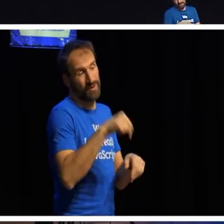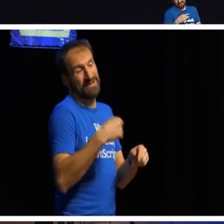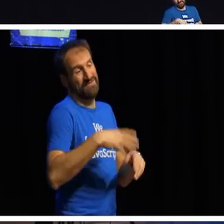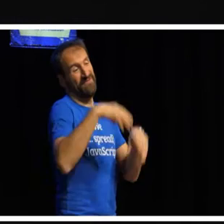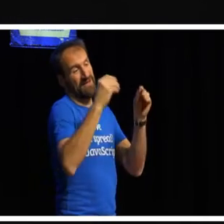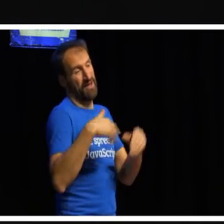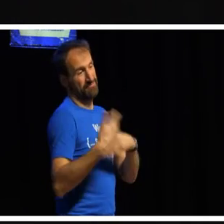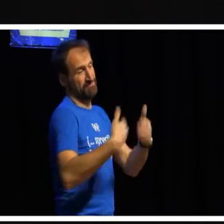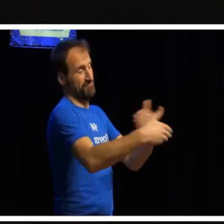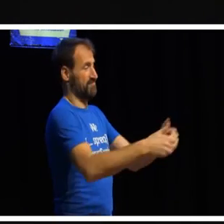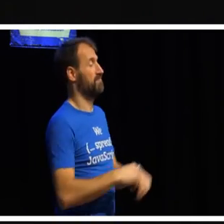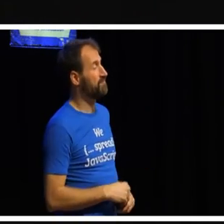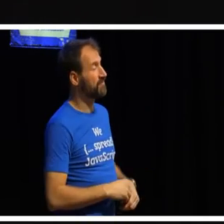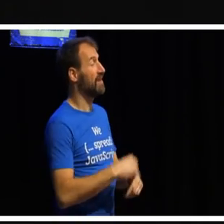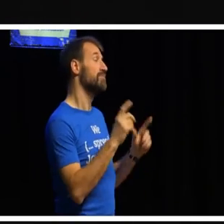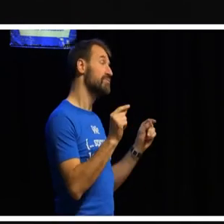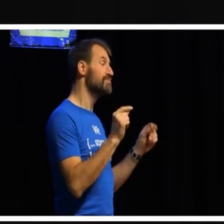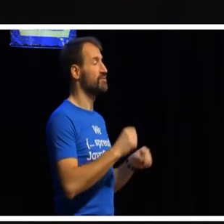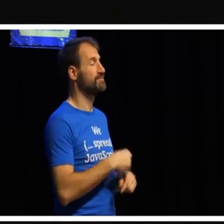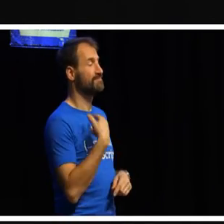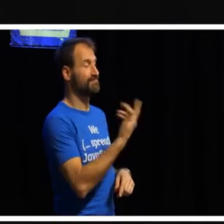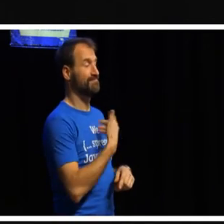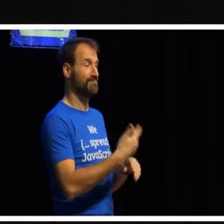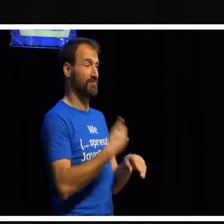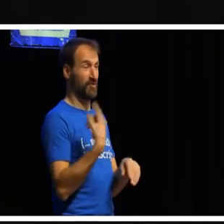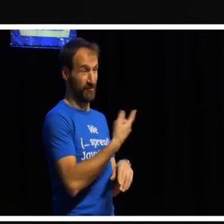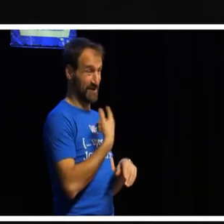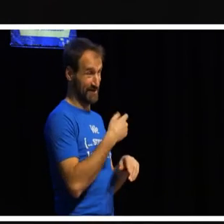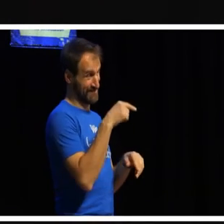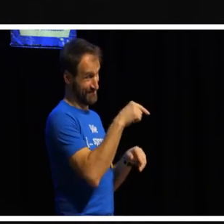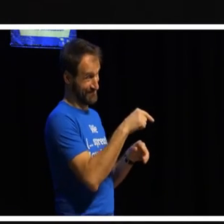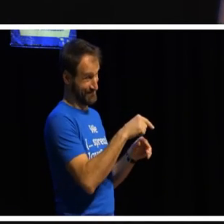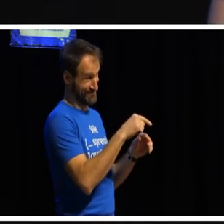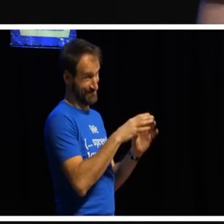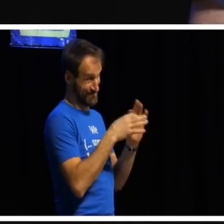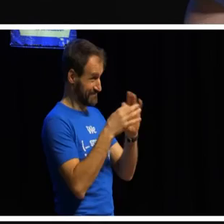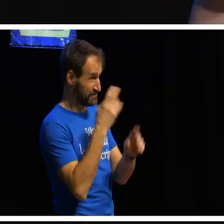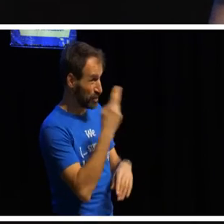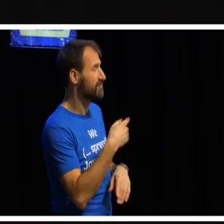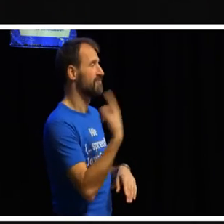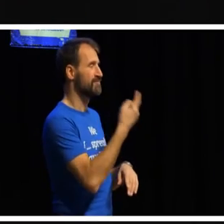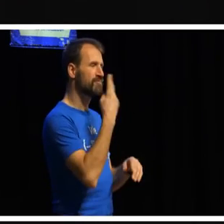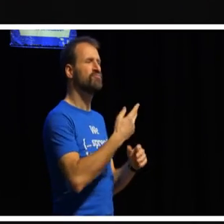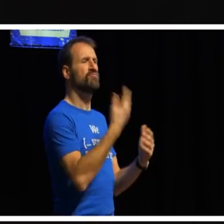So before we introduced the decoder, we were streaming stuff from the network straight into our log.